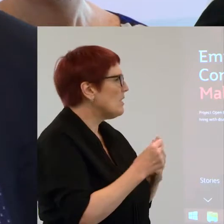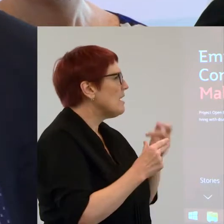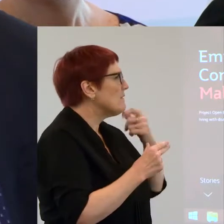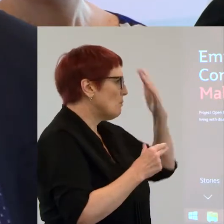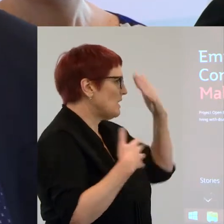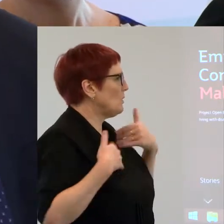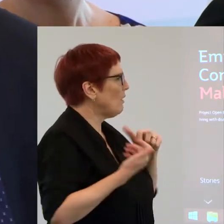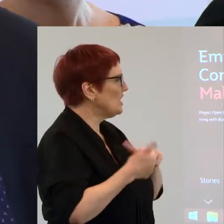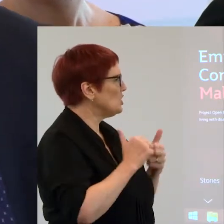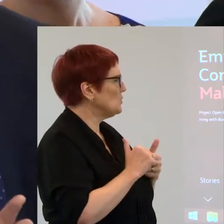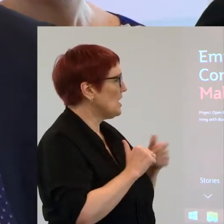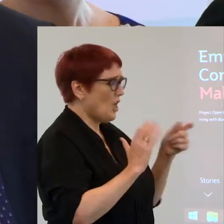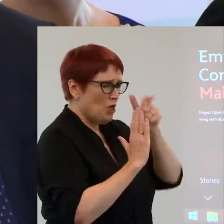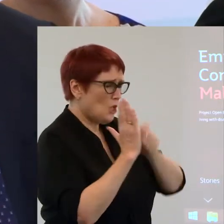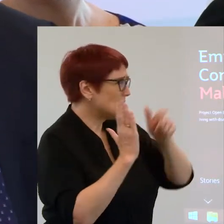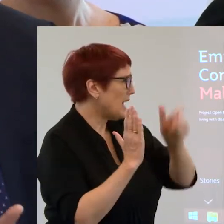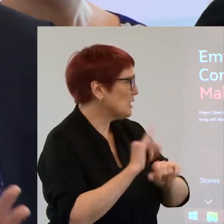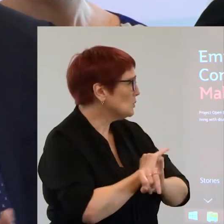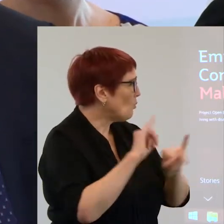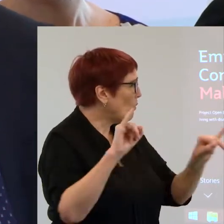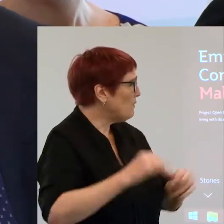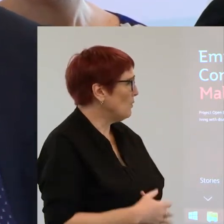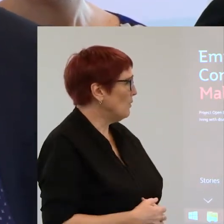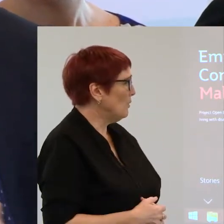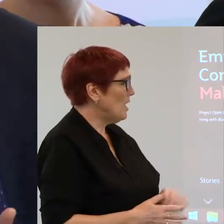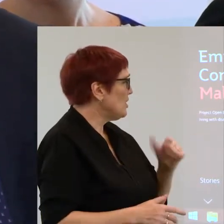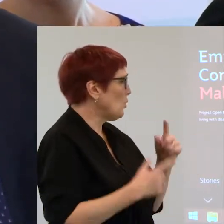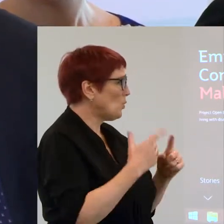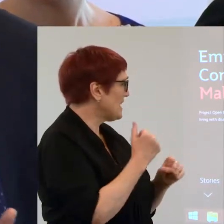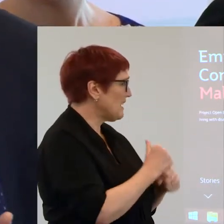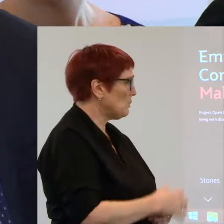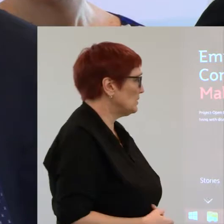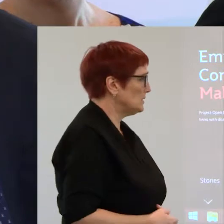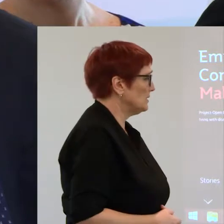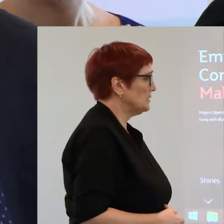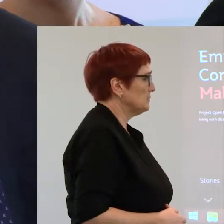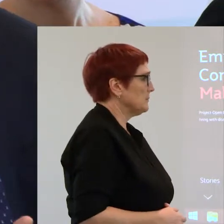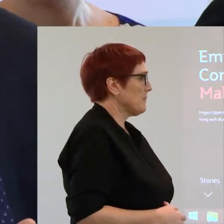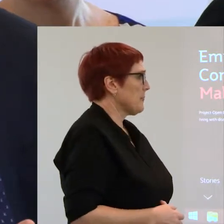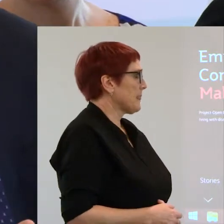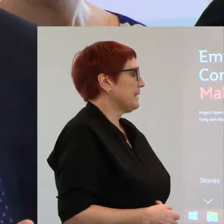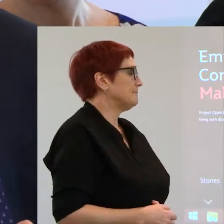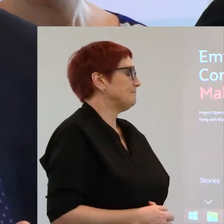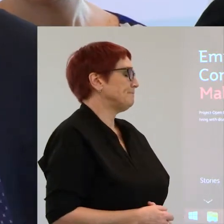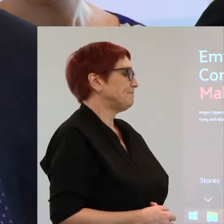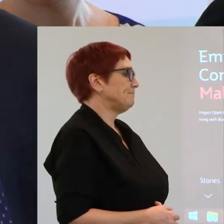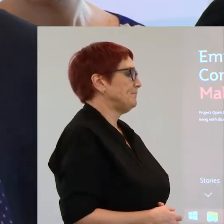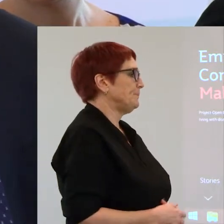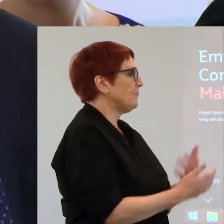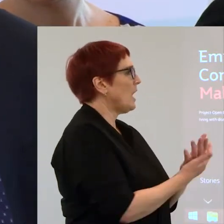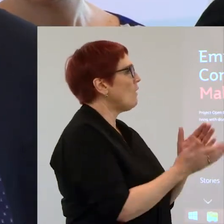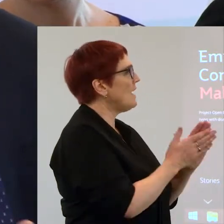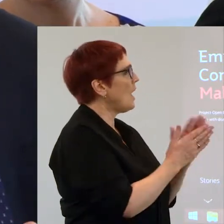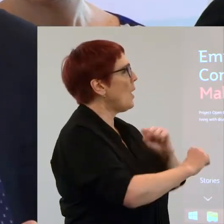issues. And these are a couple of not great examples of, but important examples of the way in which the